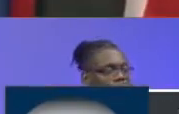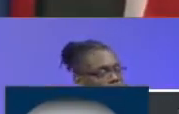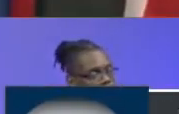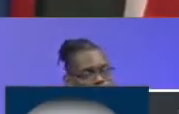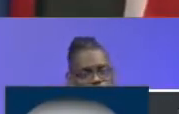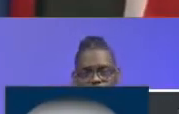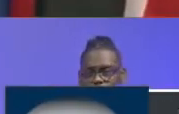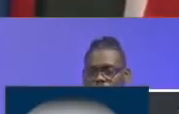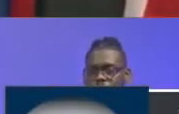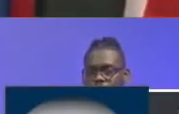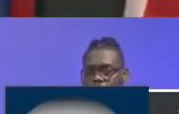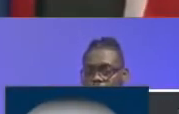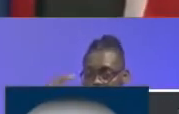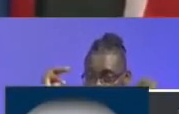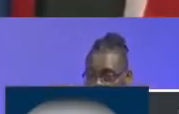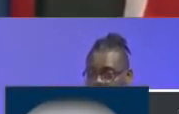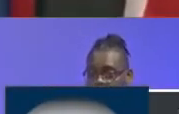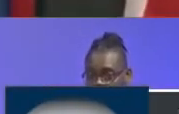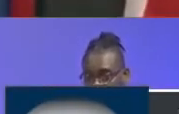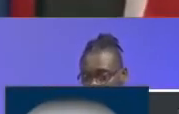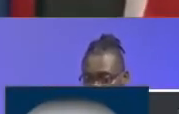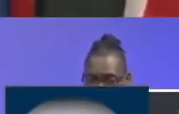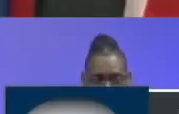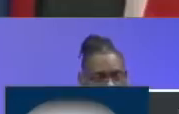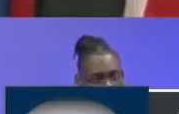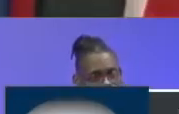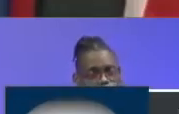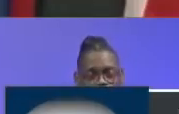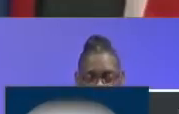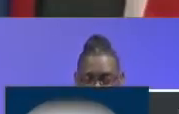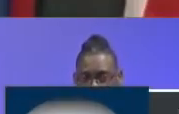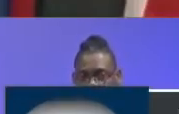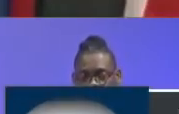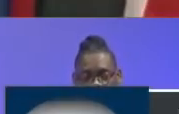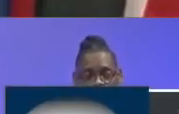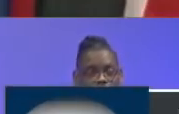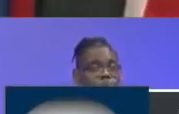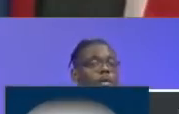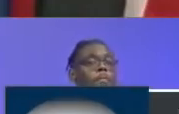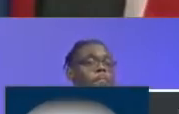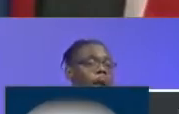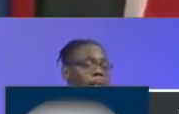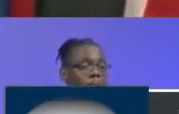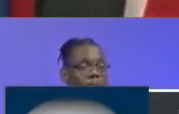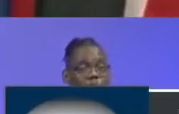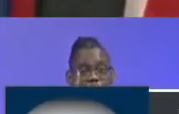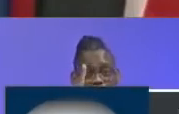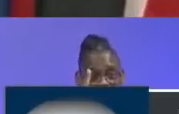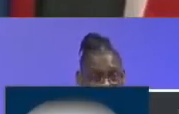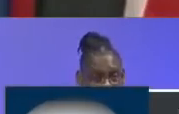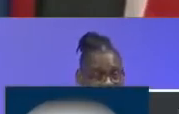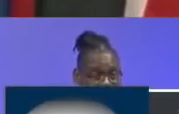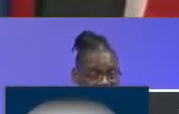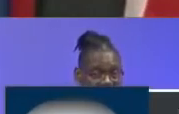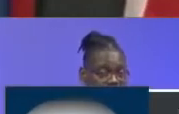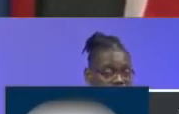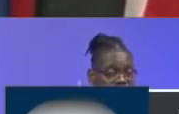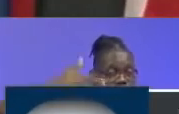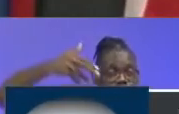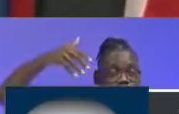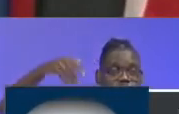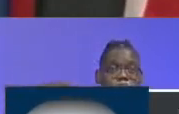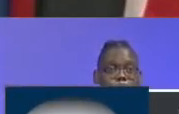Sometime in the not too distant past, maybe a year ago or 9 months ago, I spoke to the country from